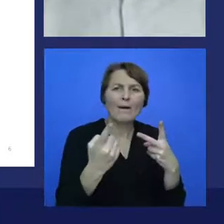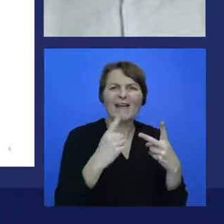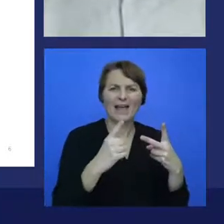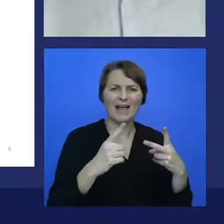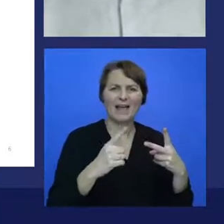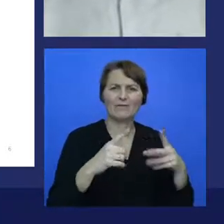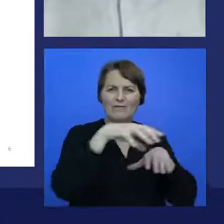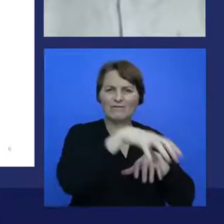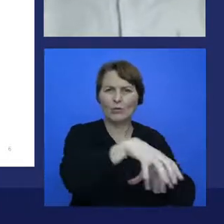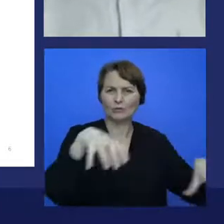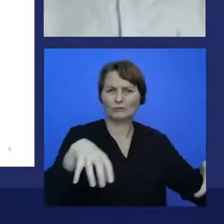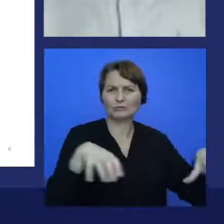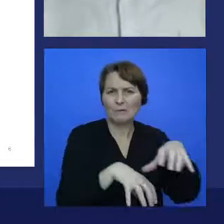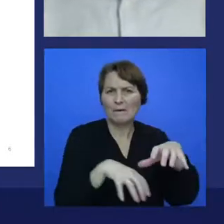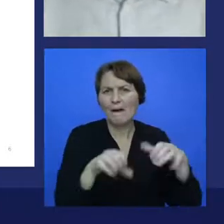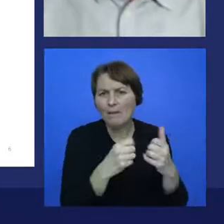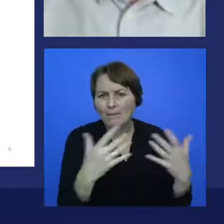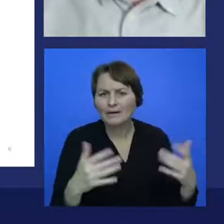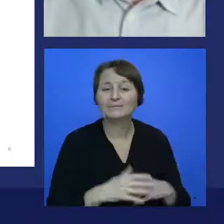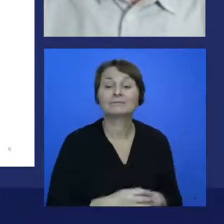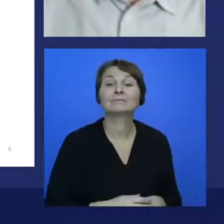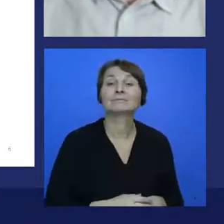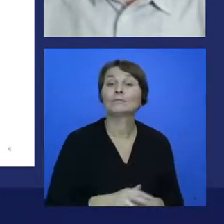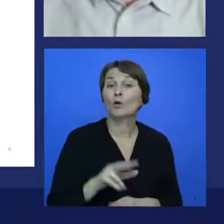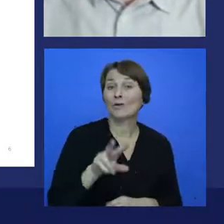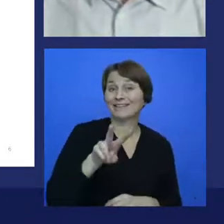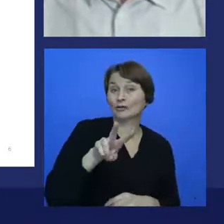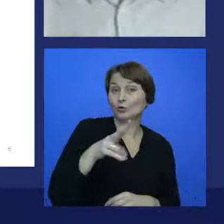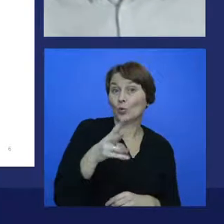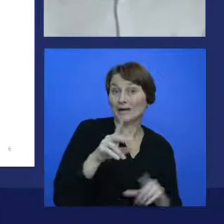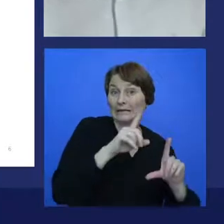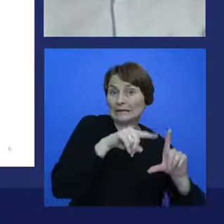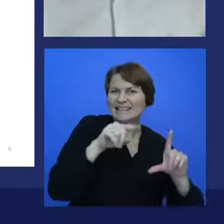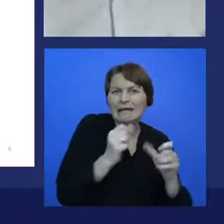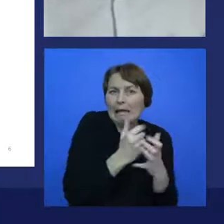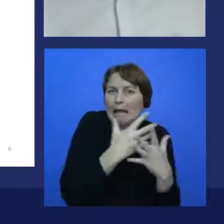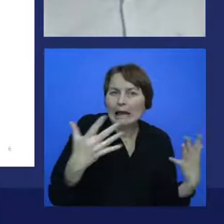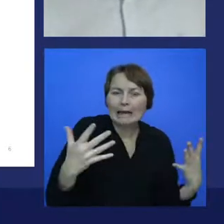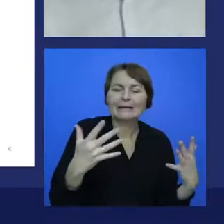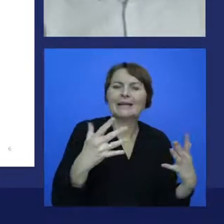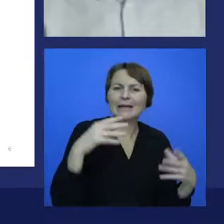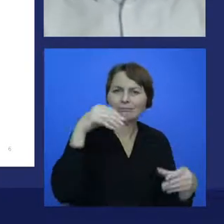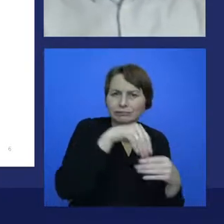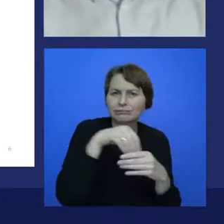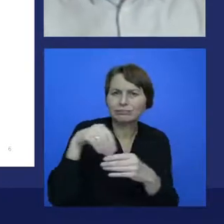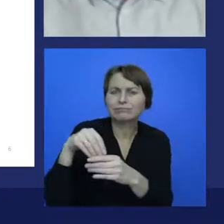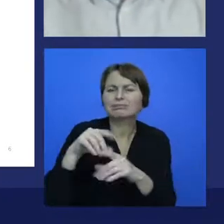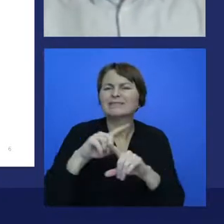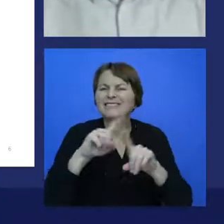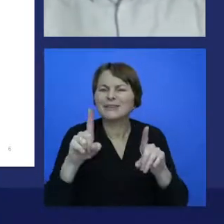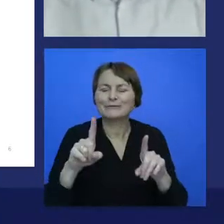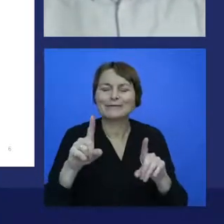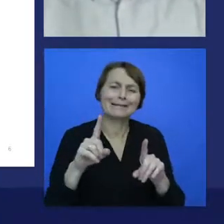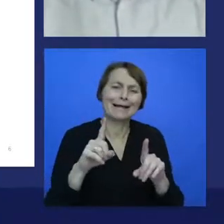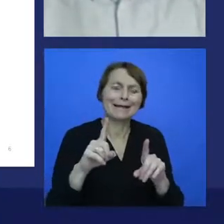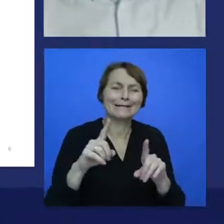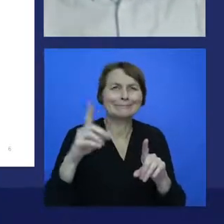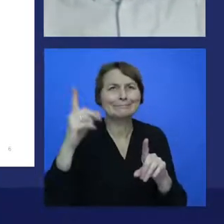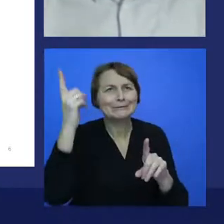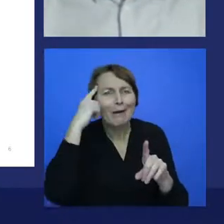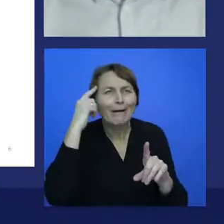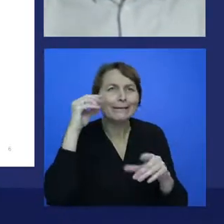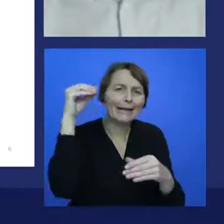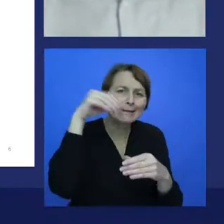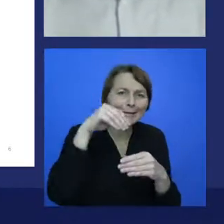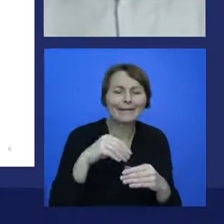of analytics and algorithms. So all sorts of artificial intelligence going on there. That's probably a whole nother talk about what we can do